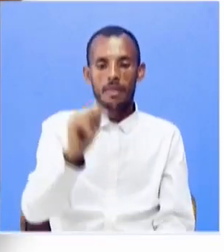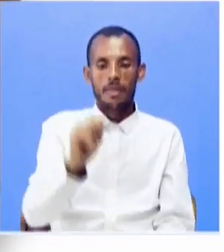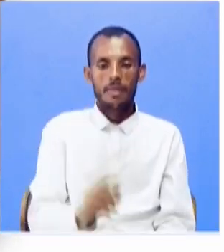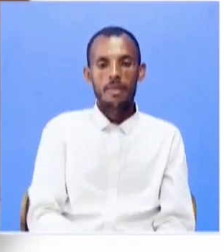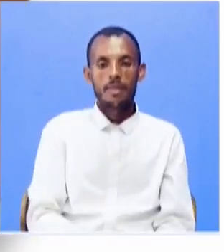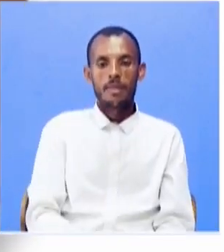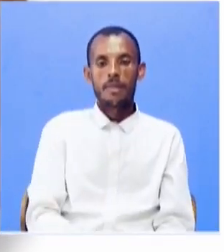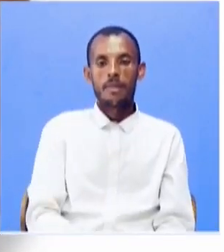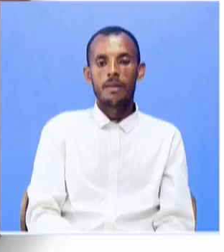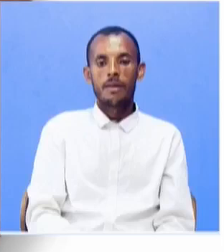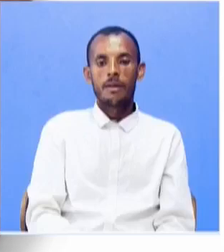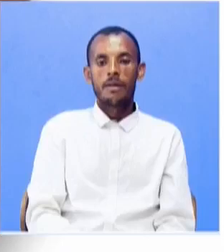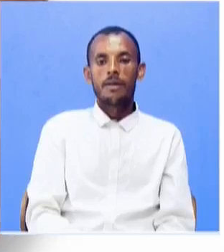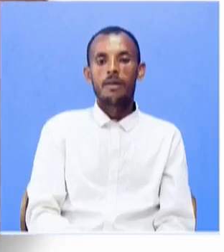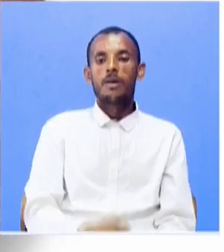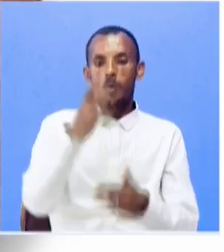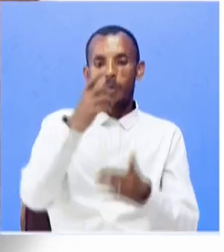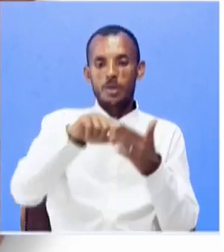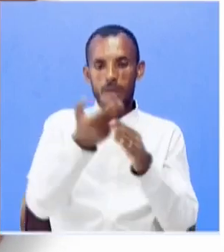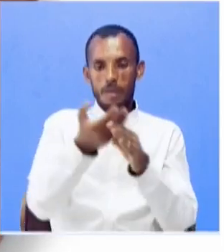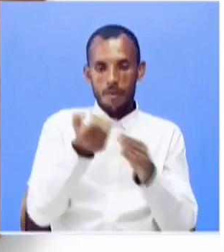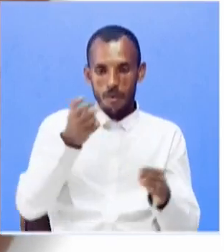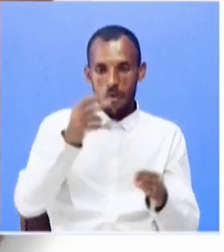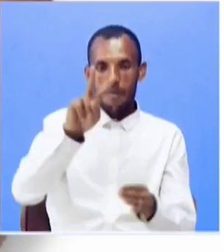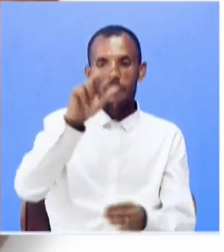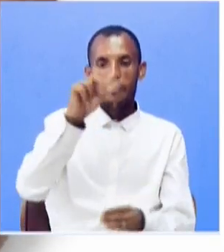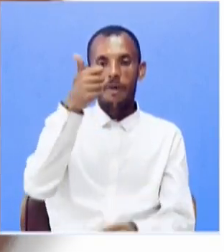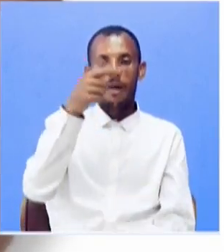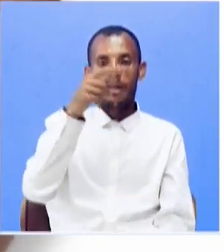cost before VAT